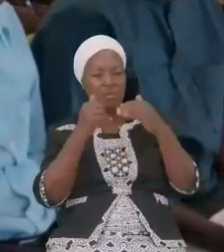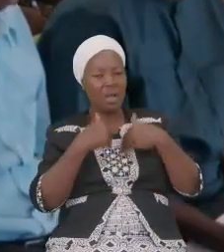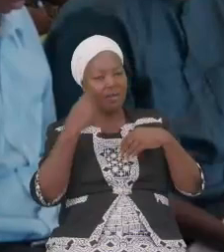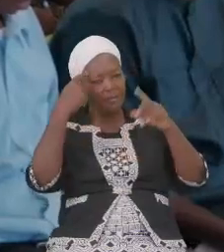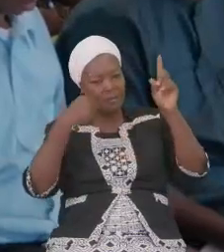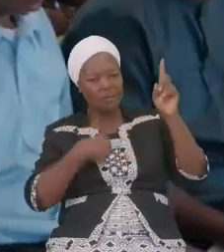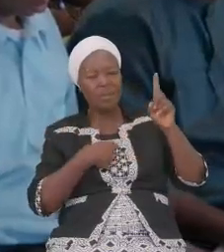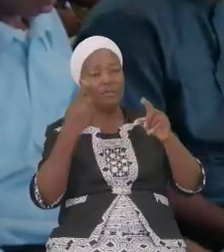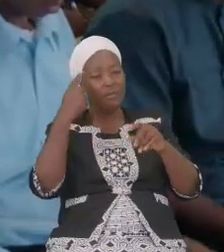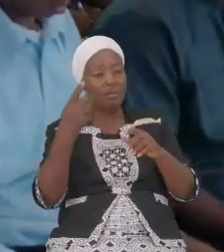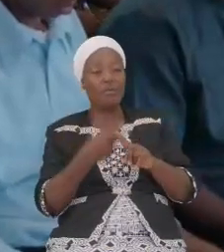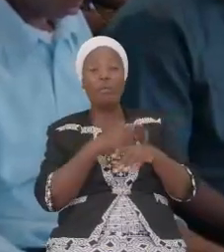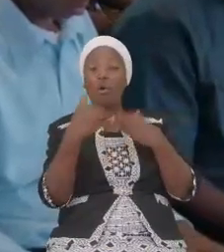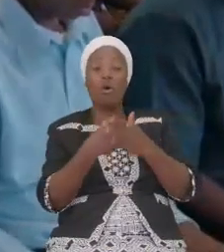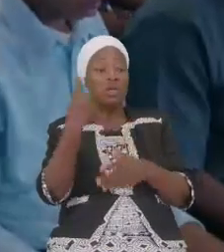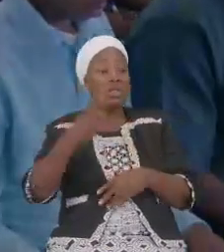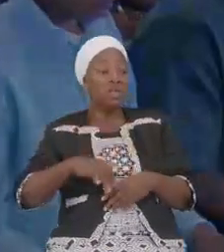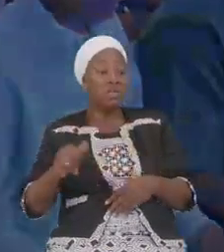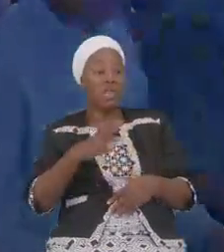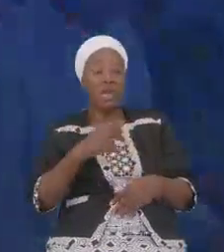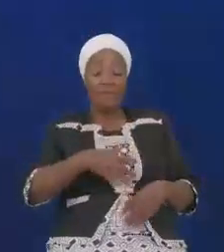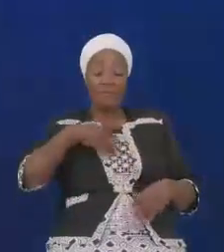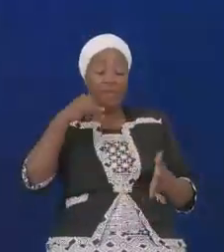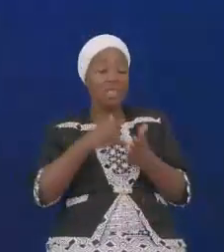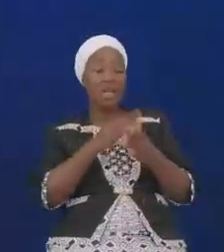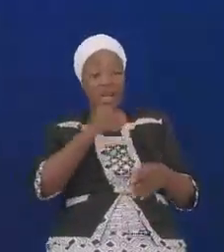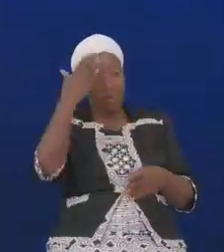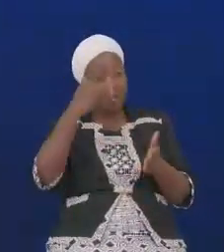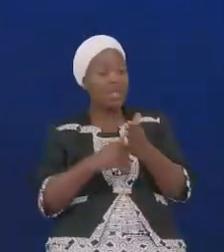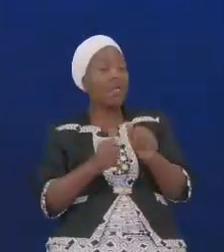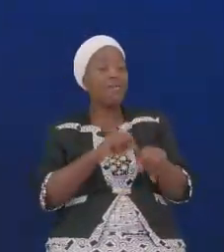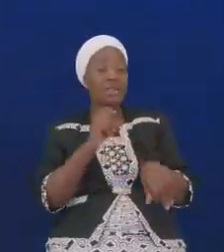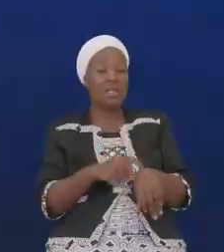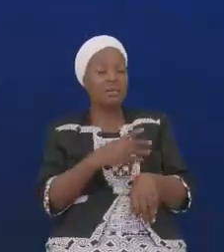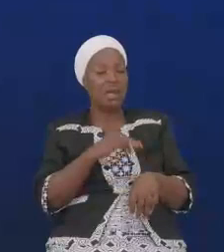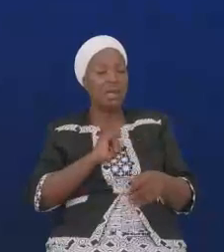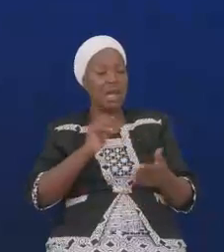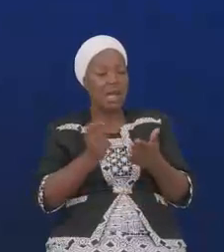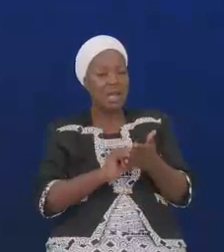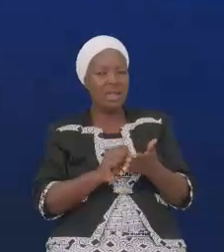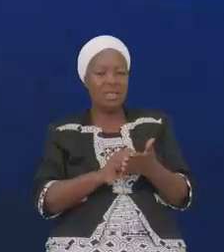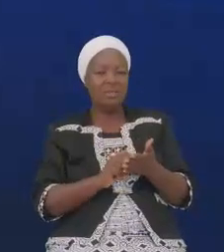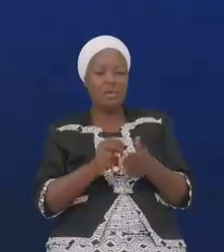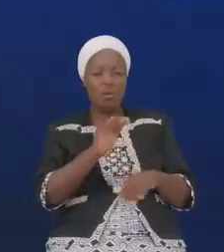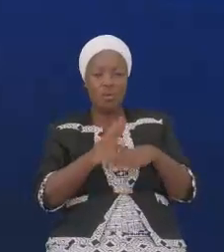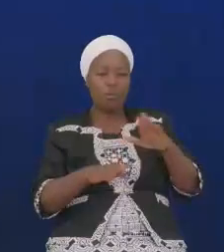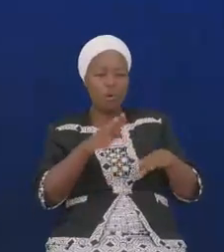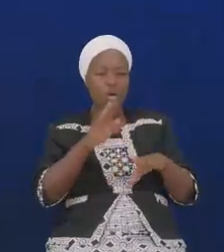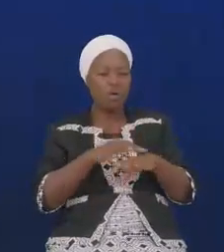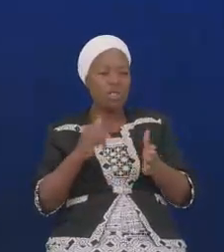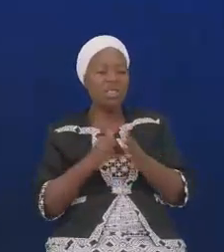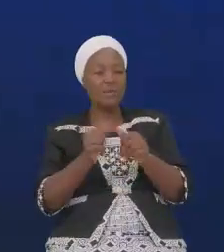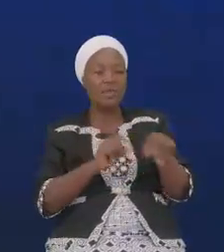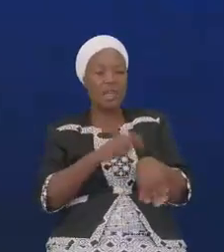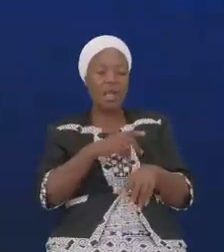all eternity. And I feel it every time, and I know it every time, and I ride on it every time, I live by